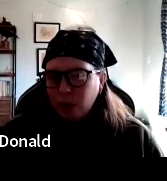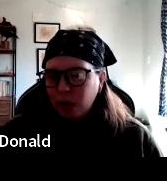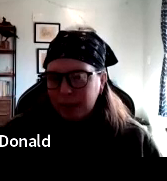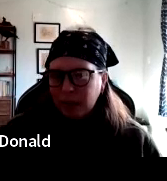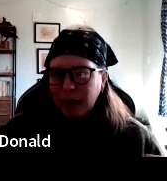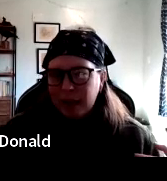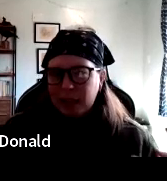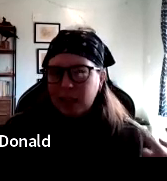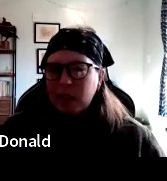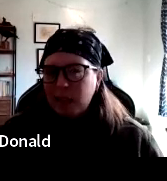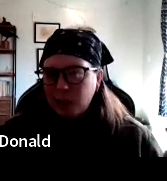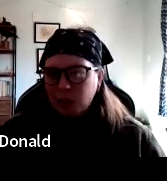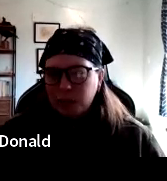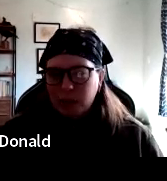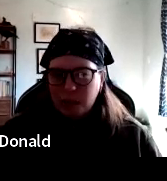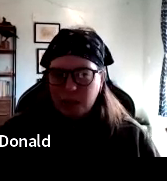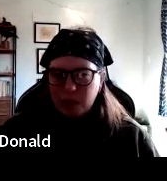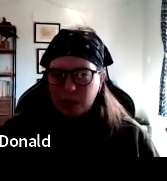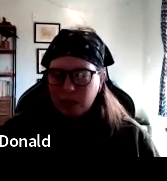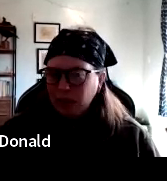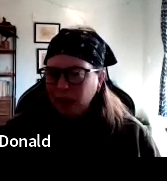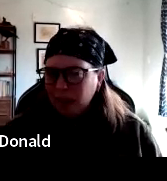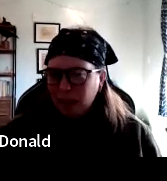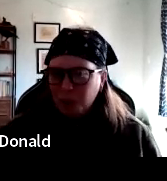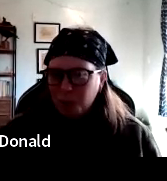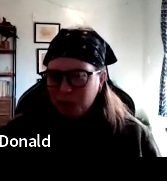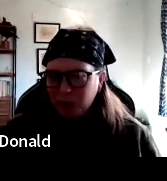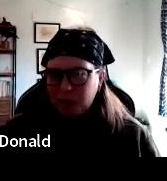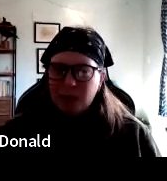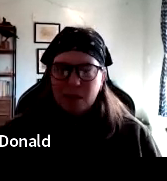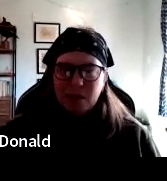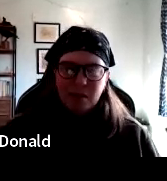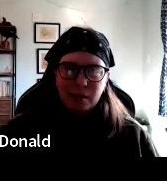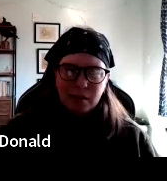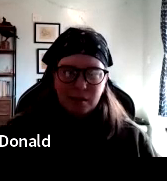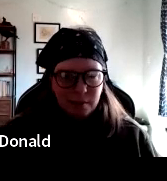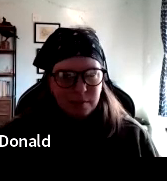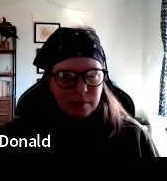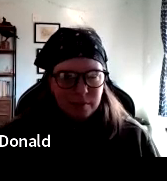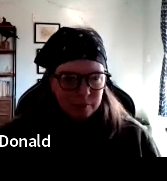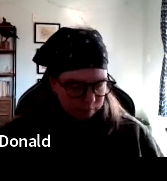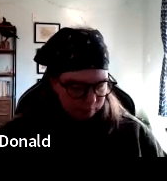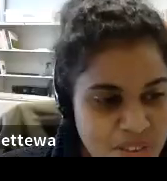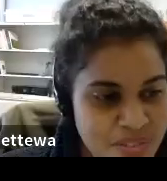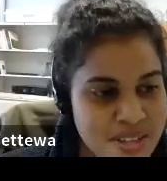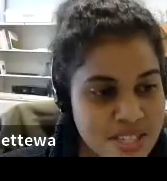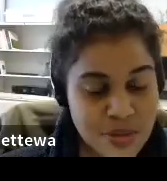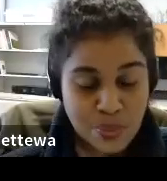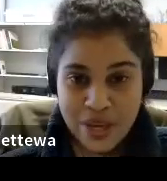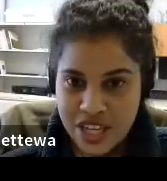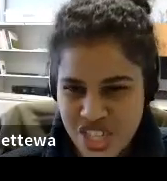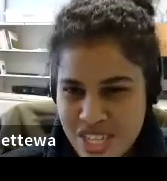You know, earlier I said yeast are fungus. How can they both be fungus? Yeah, these are